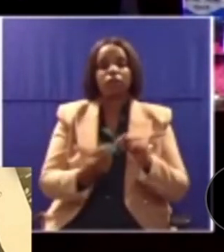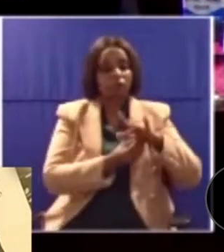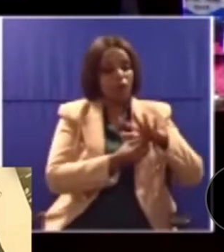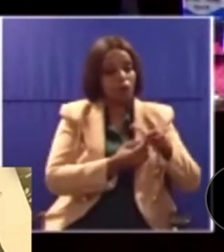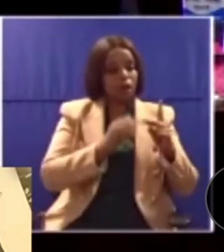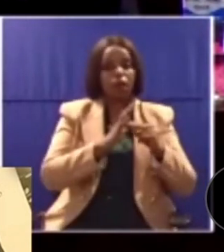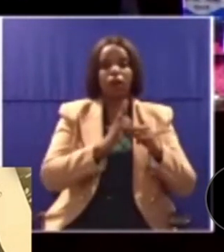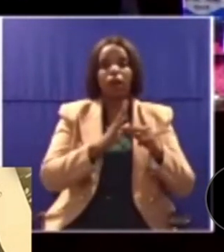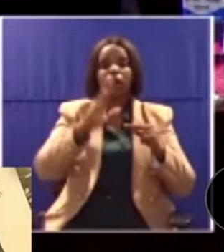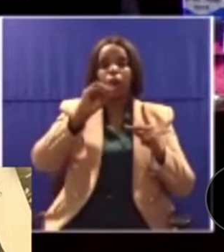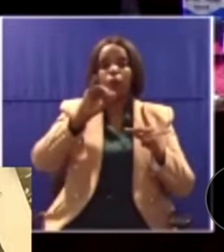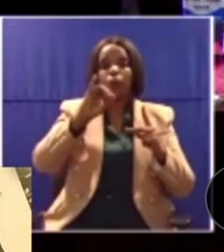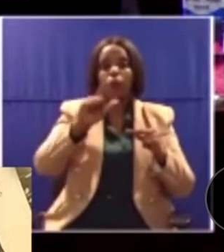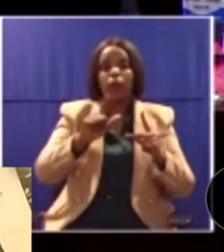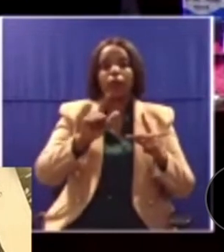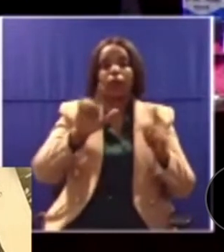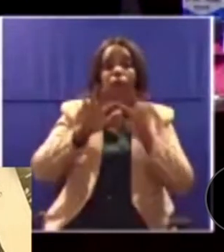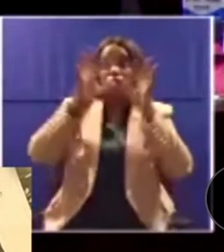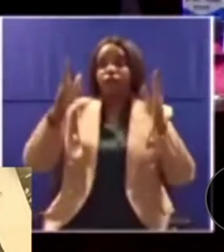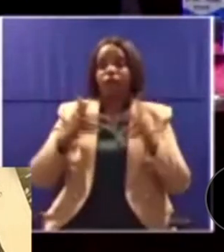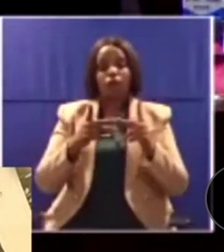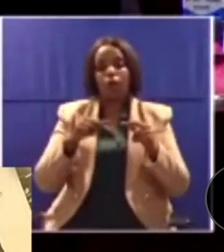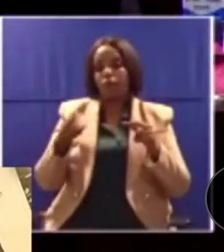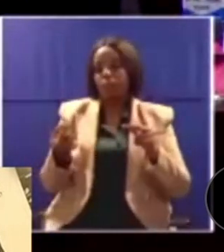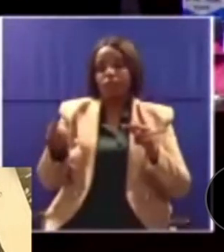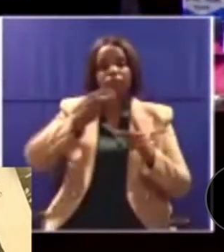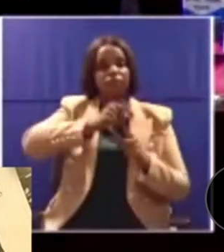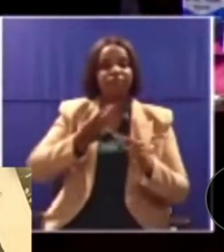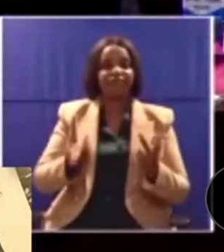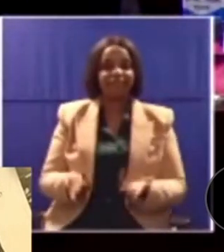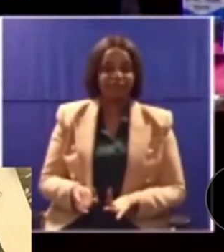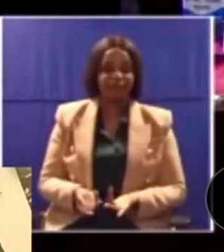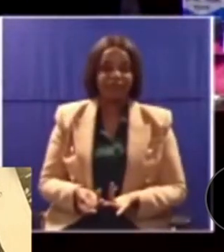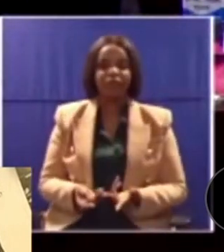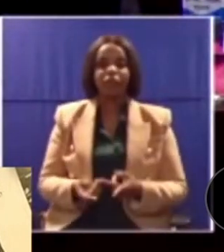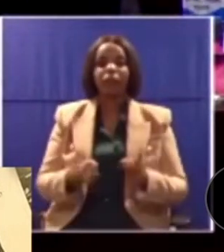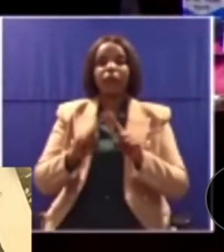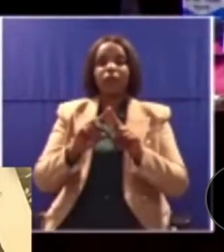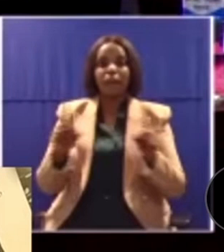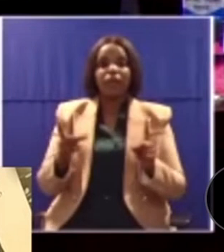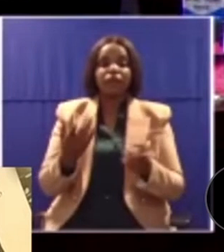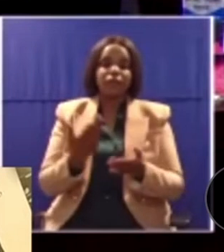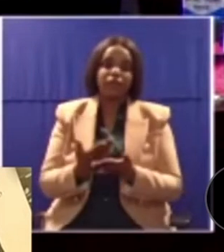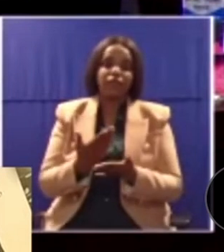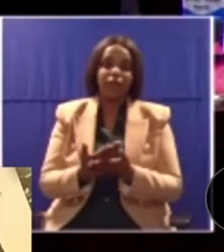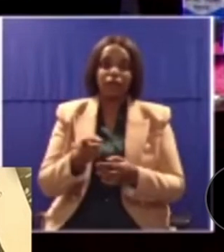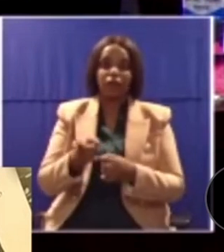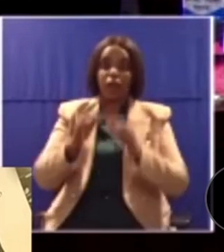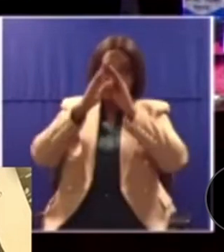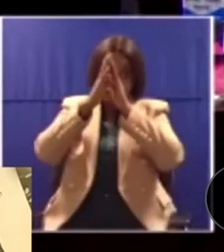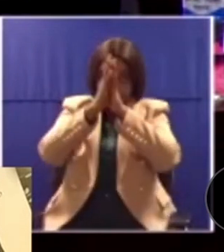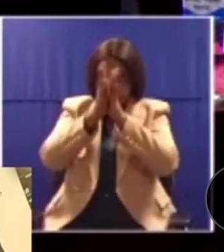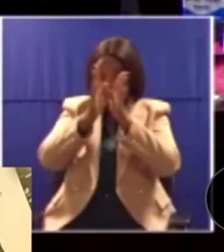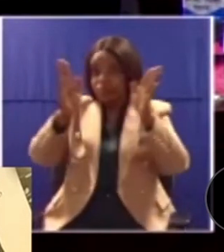over the globe, and that the possession of that, the ownership of that, could be wide, or is actually widely spread